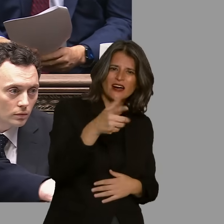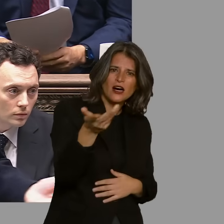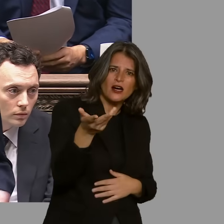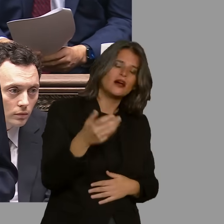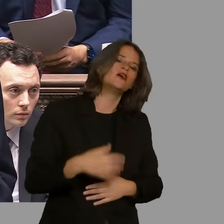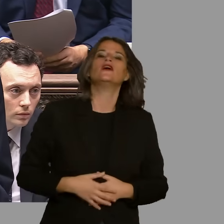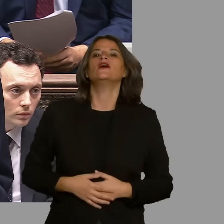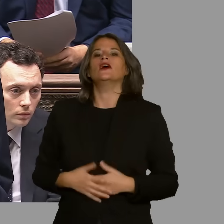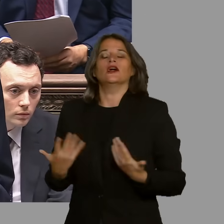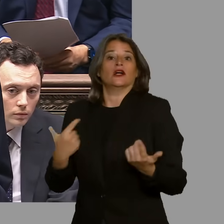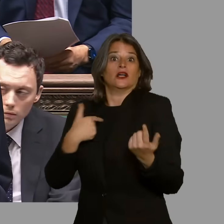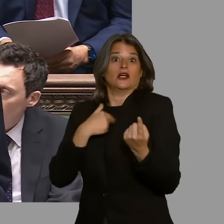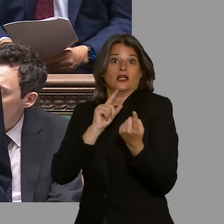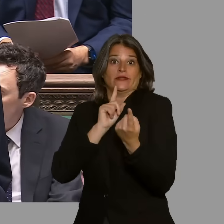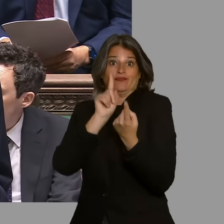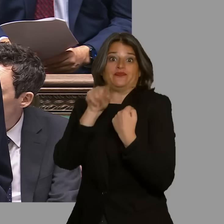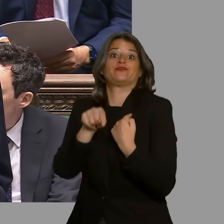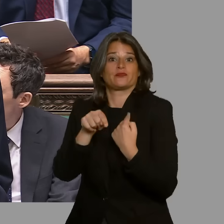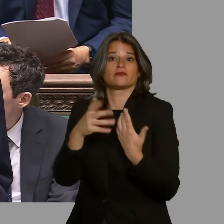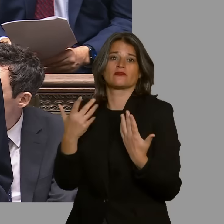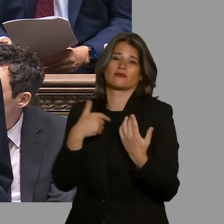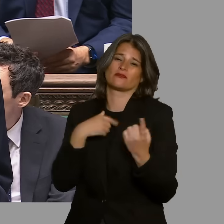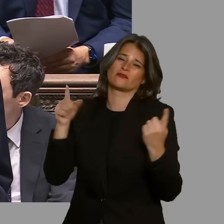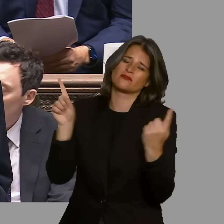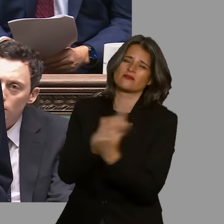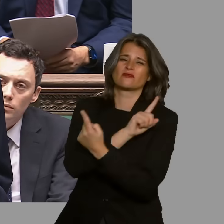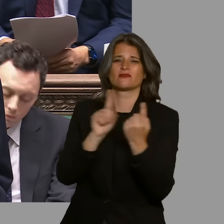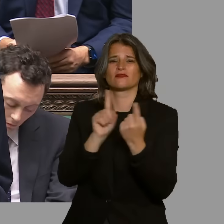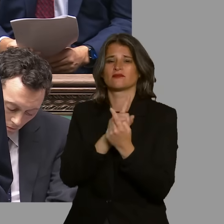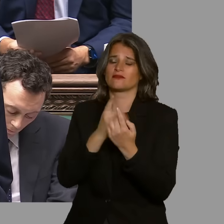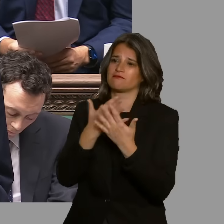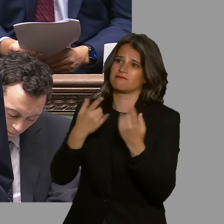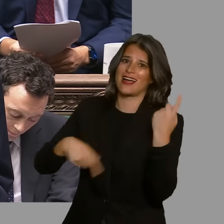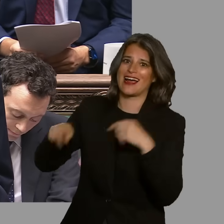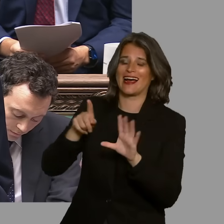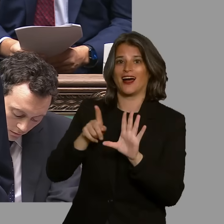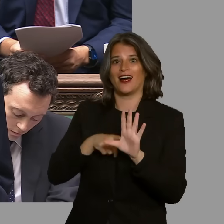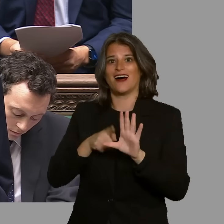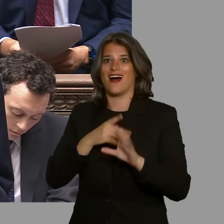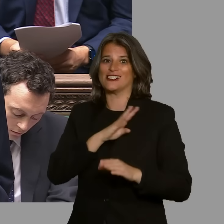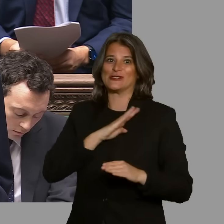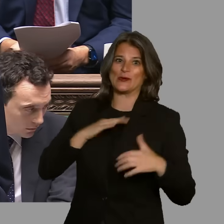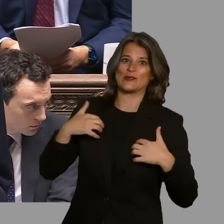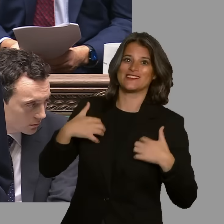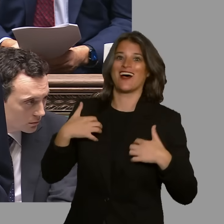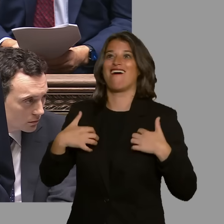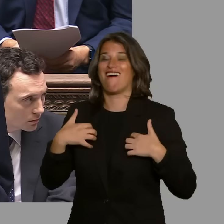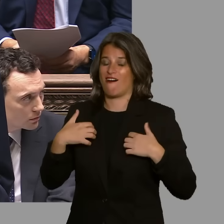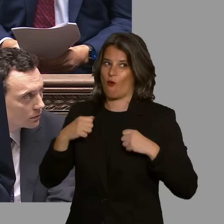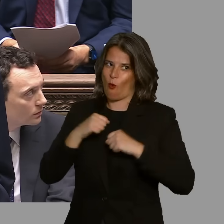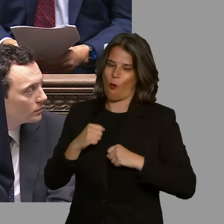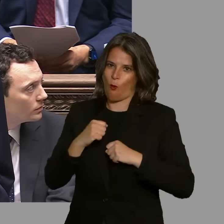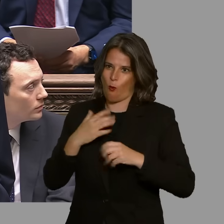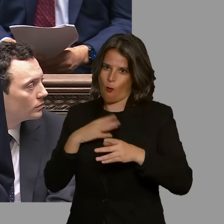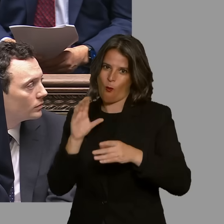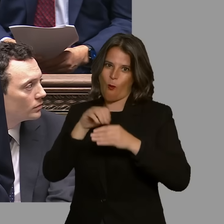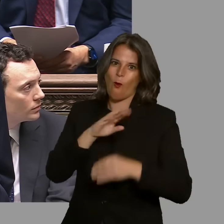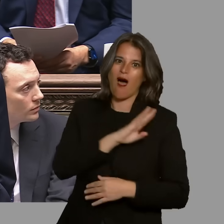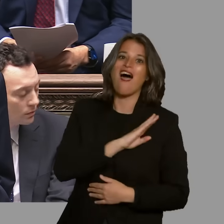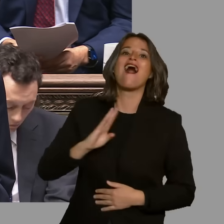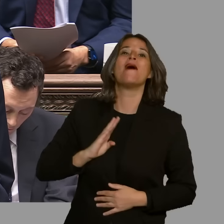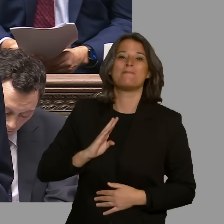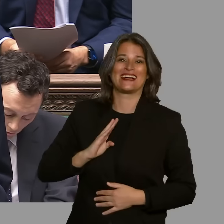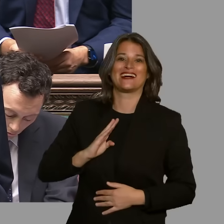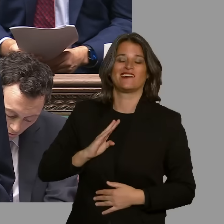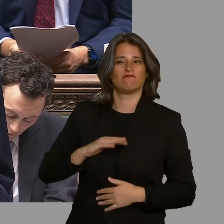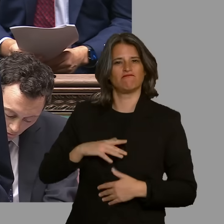pay tribute to all of those that are offering their services to the nation in defence of the realm,